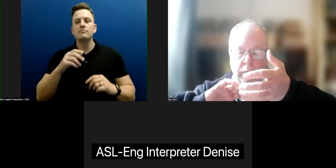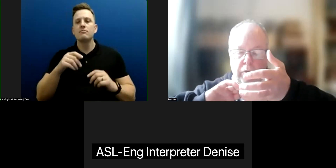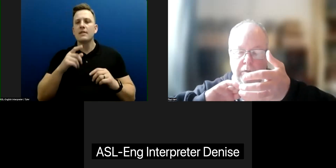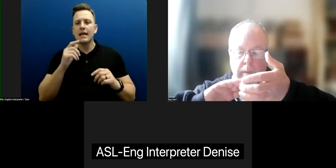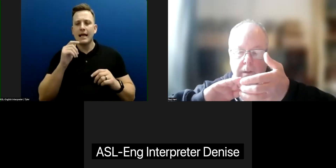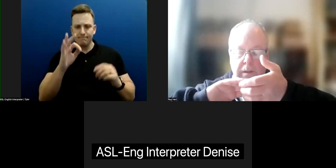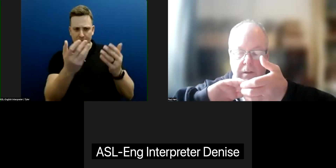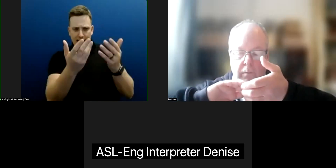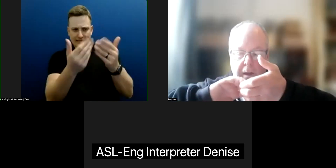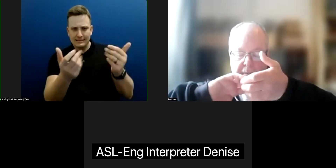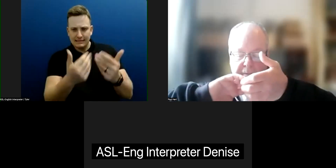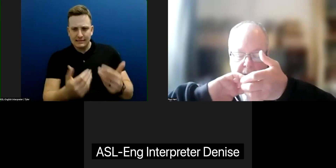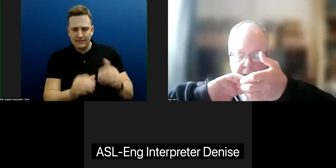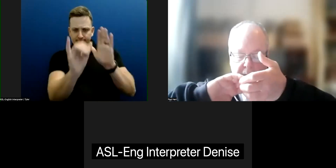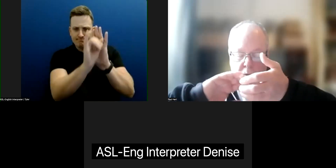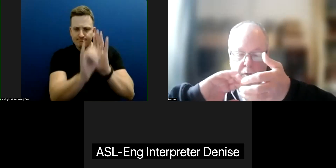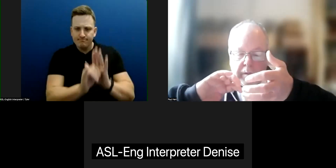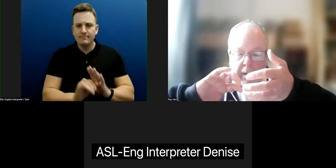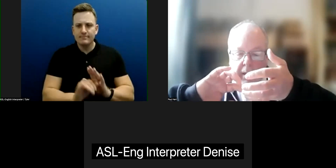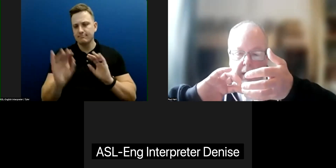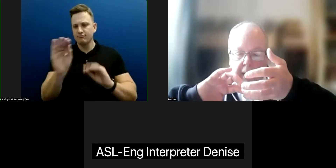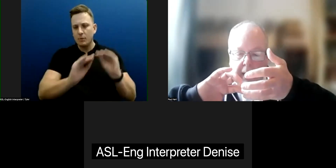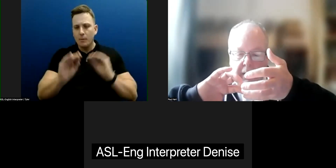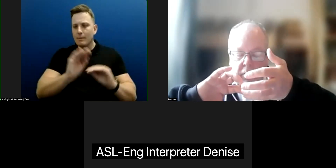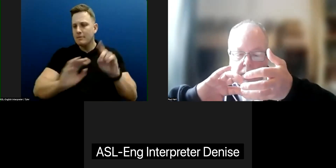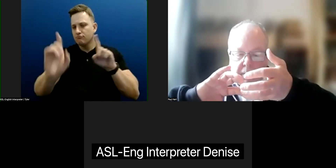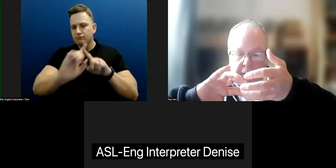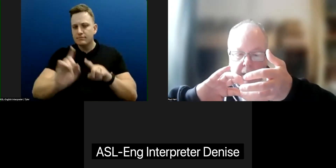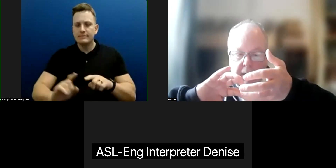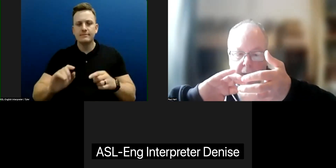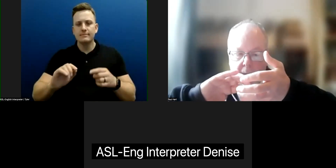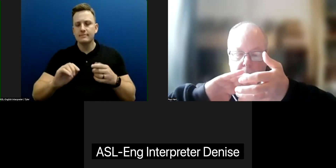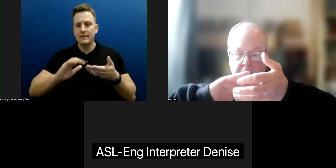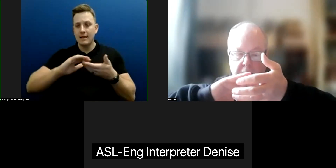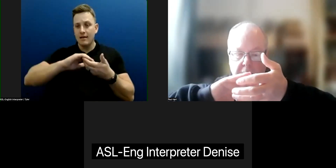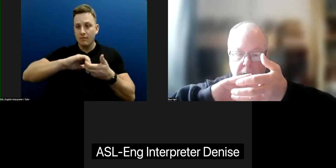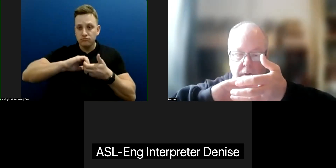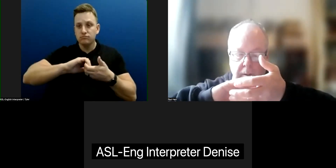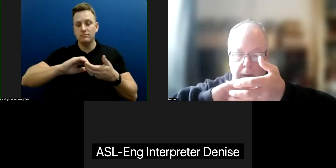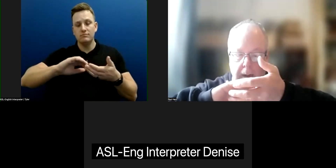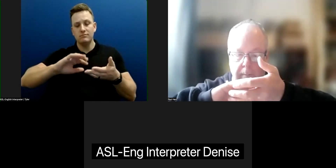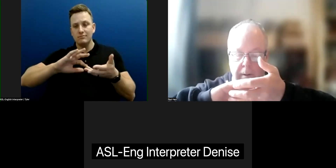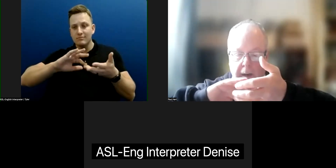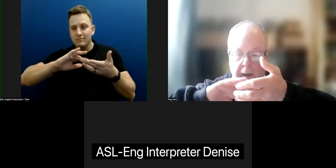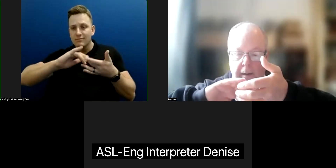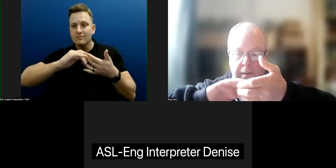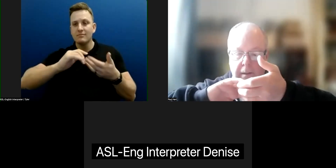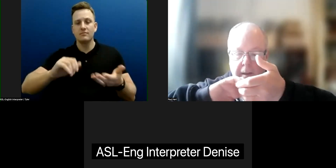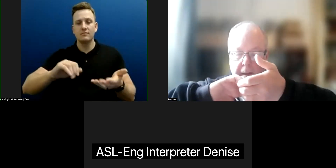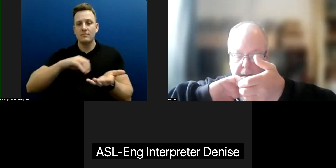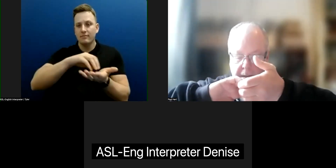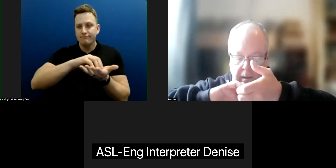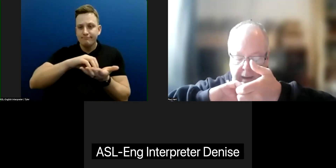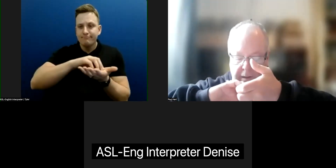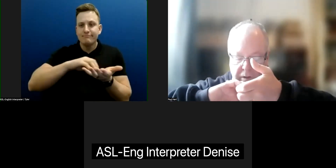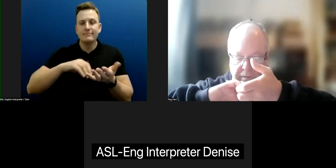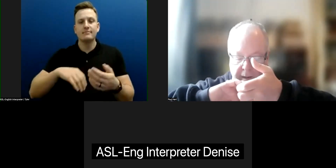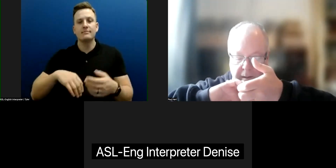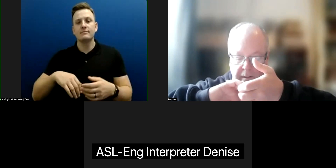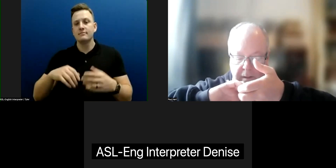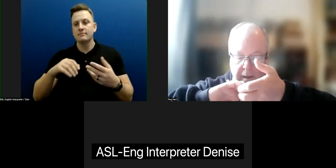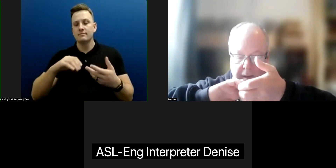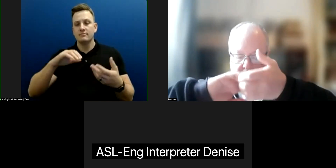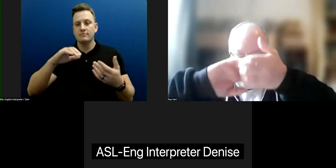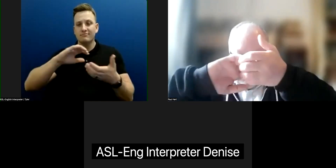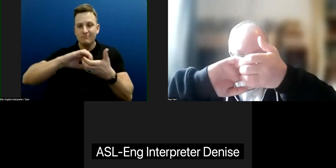different movements, the way the fingers are moving, is it on the fingertip, is it on the palm of the hand, is it clenched